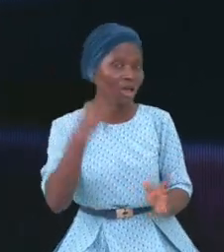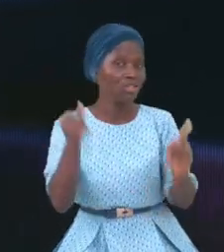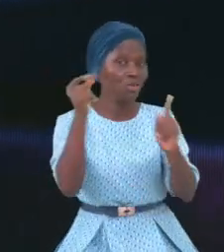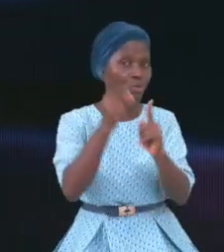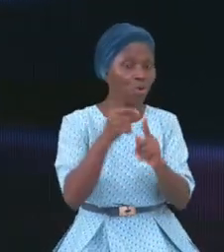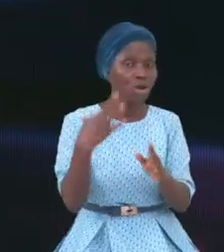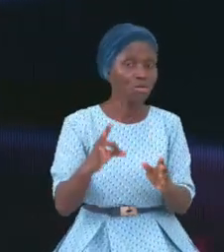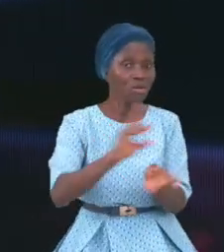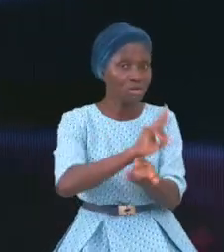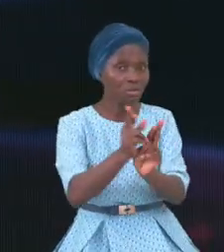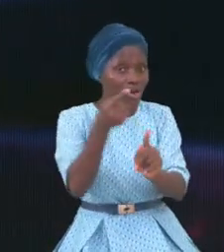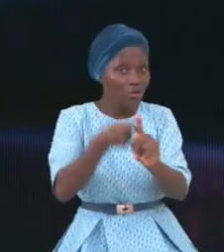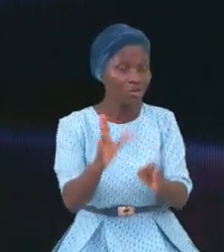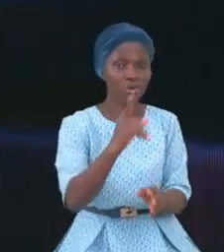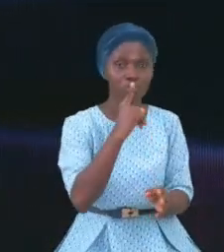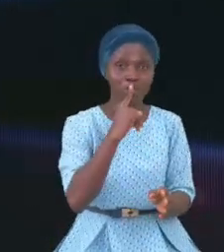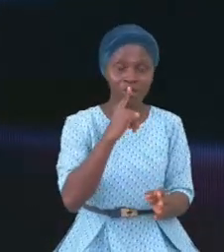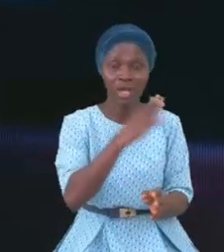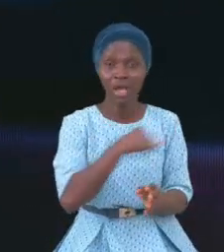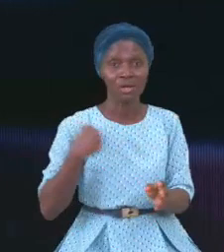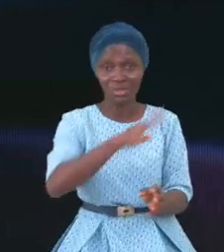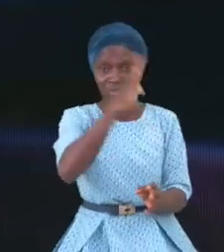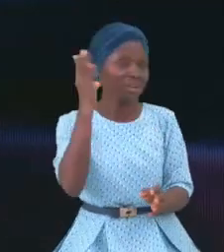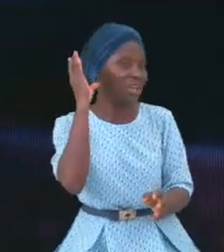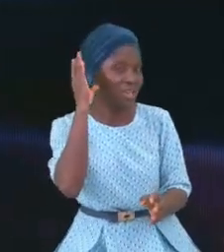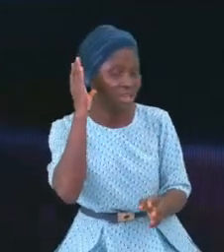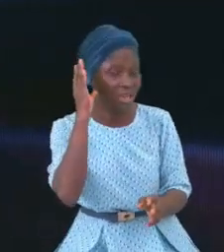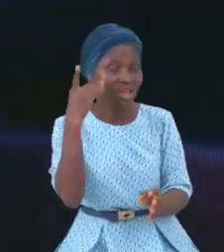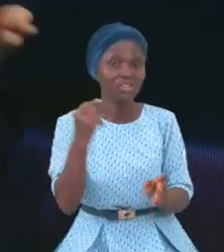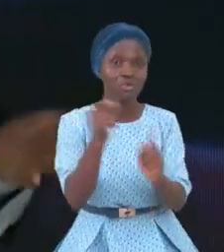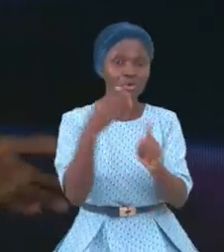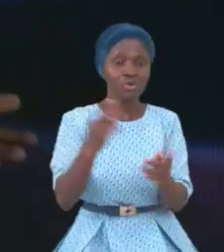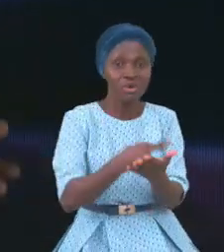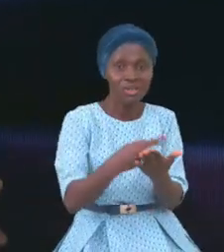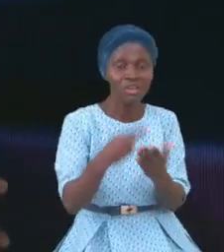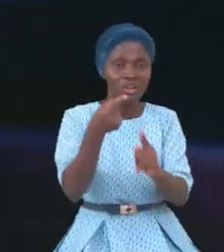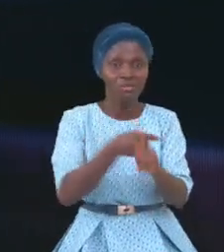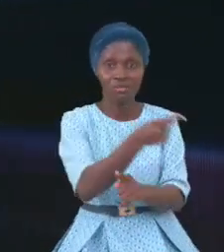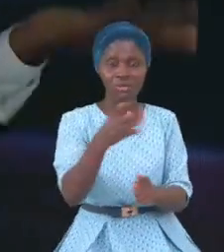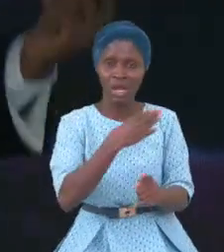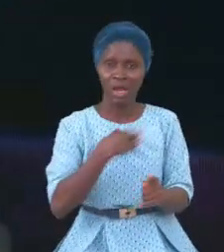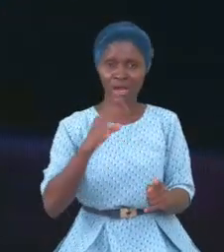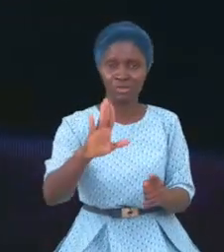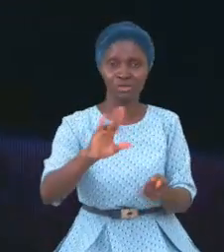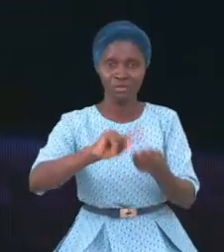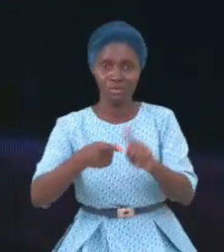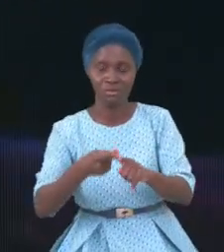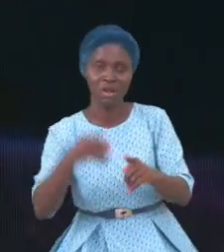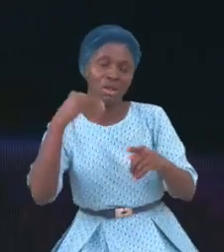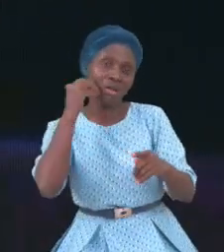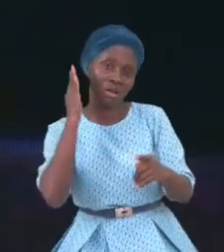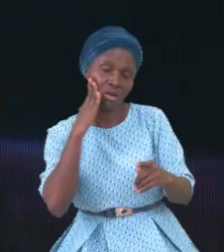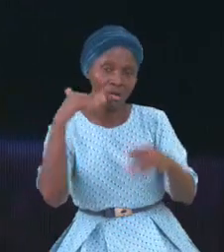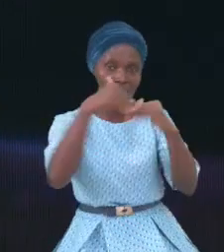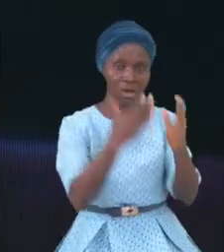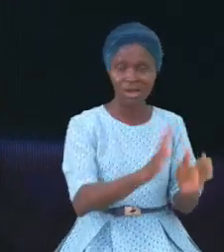or the word of righteousness from you, or you are just a neighbor, and your neighbors never hear that this is the change